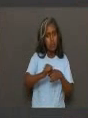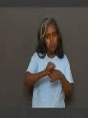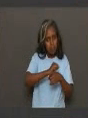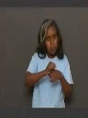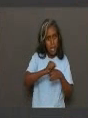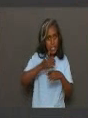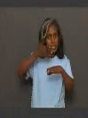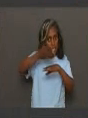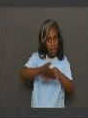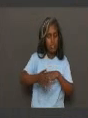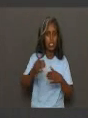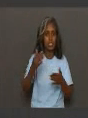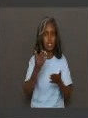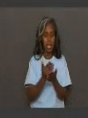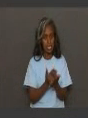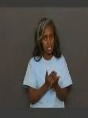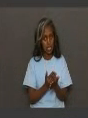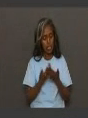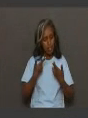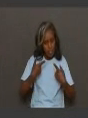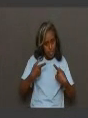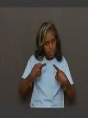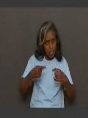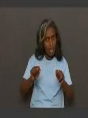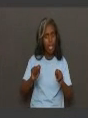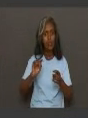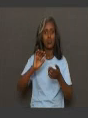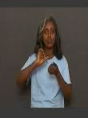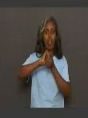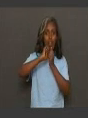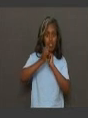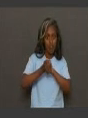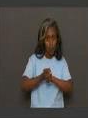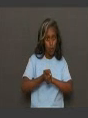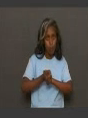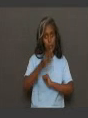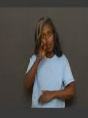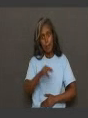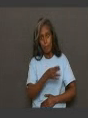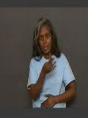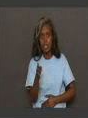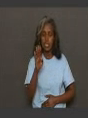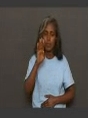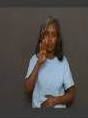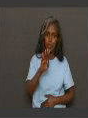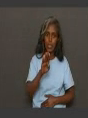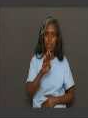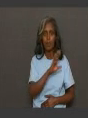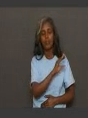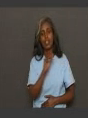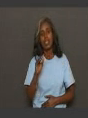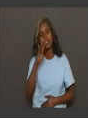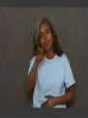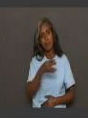As practice, after the lesson, try to transform matrix